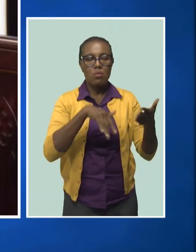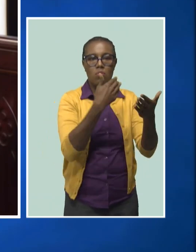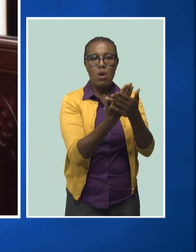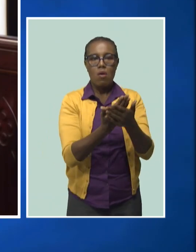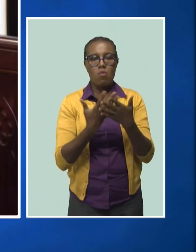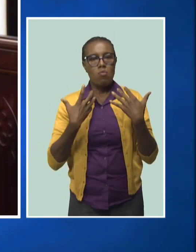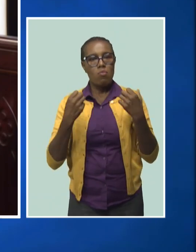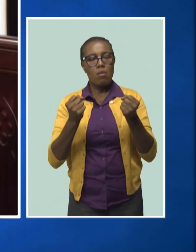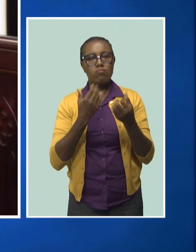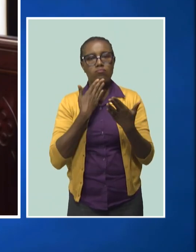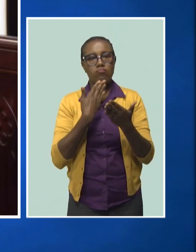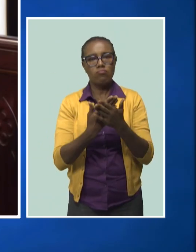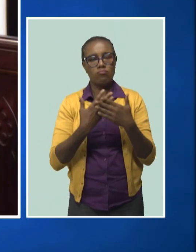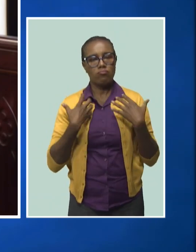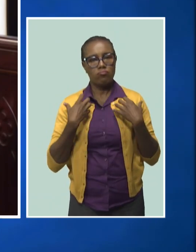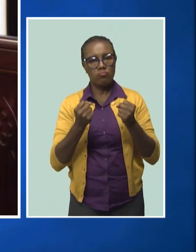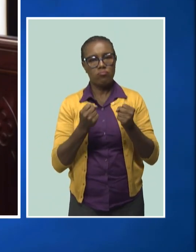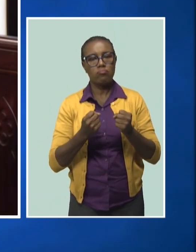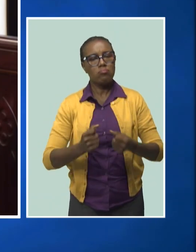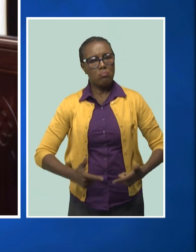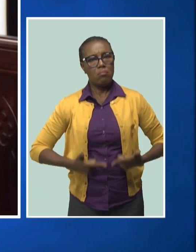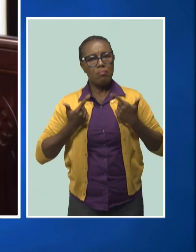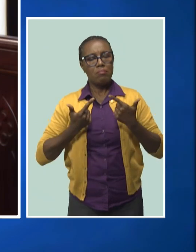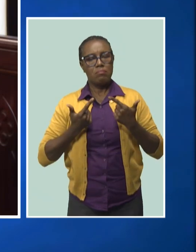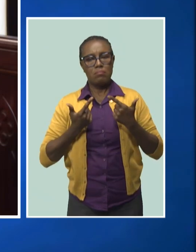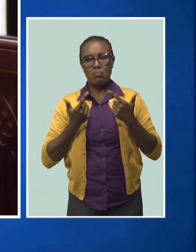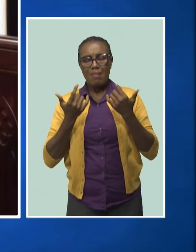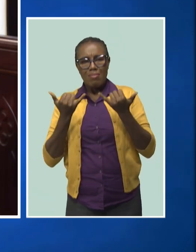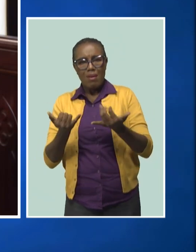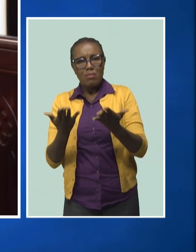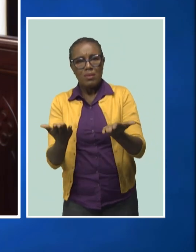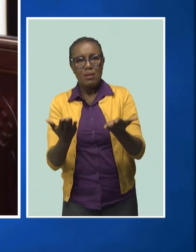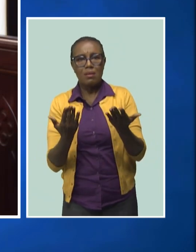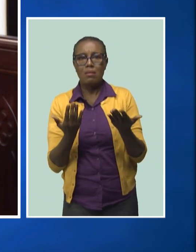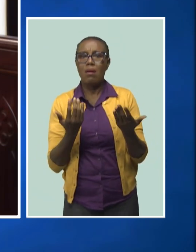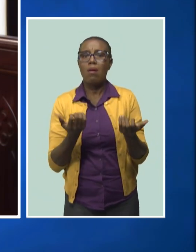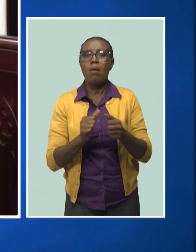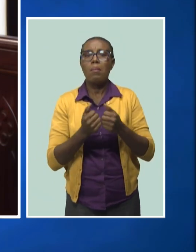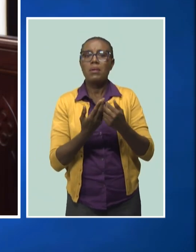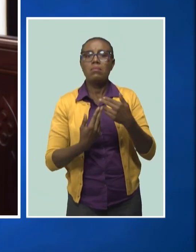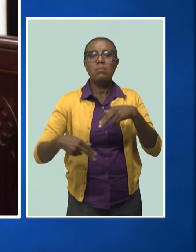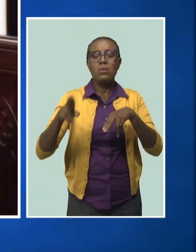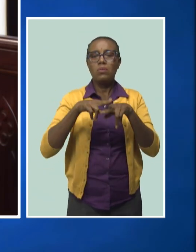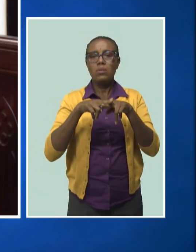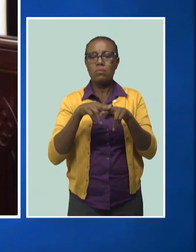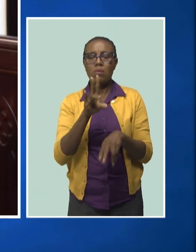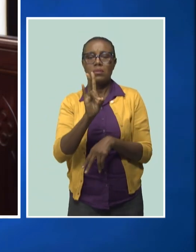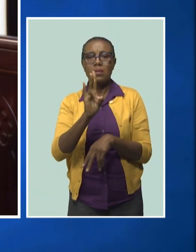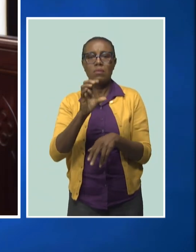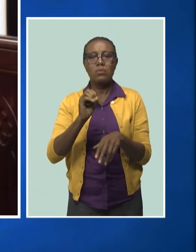good health. You know how much sheep they got in Guyana now? It moved from 707 to